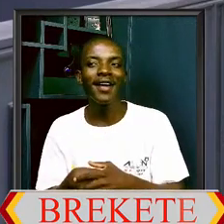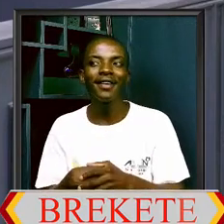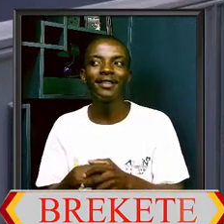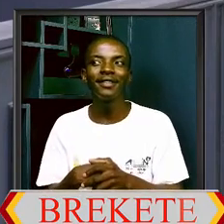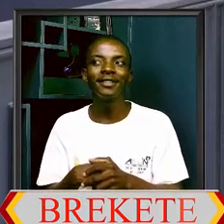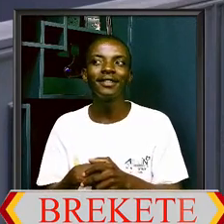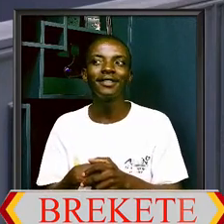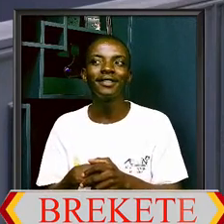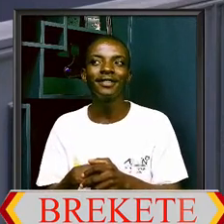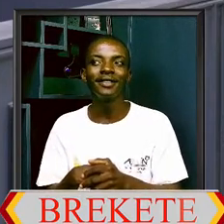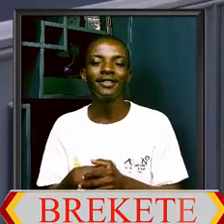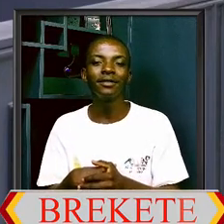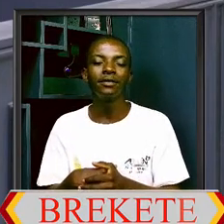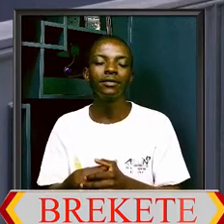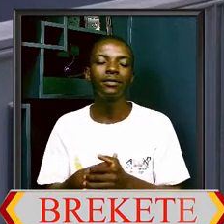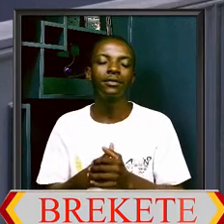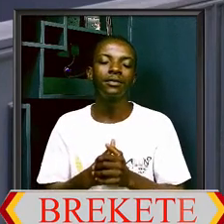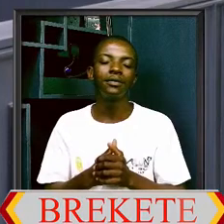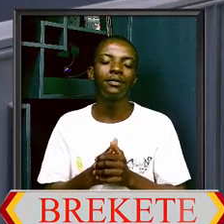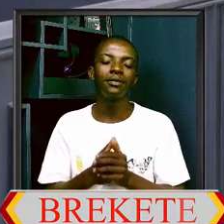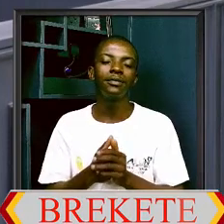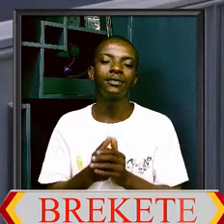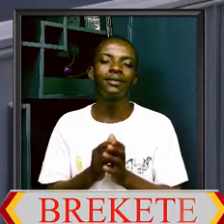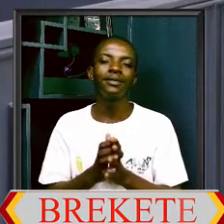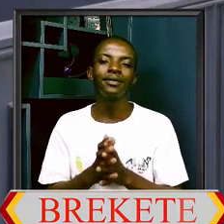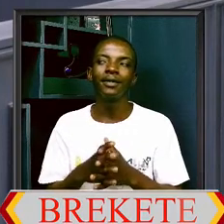happy I want